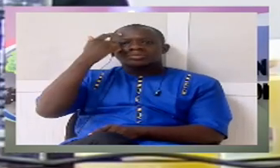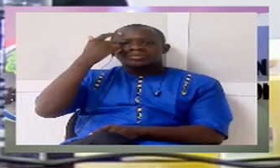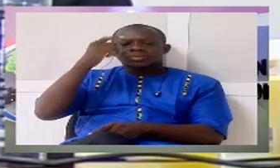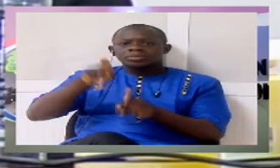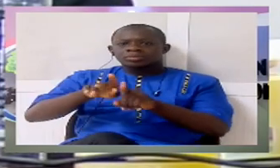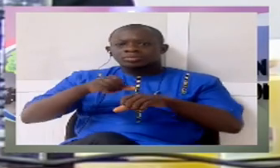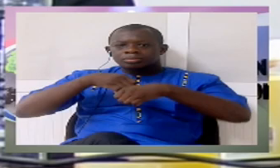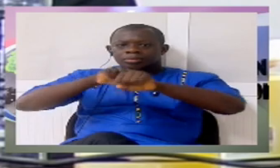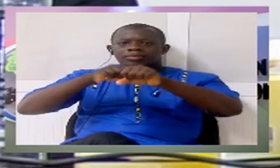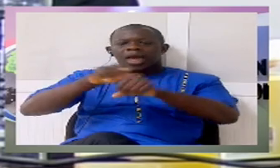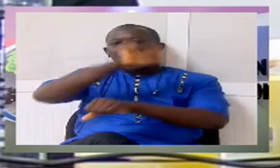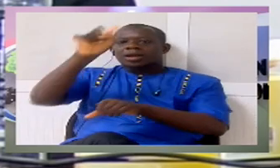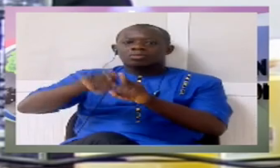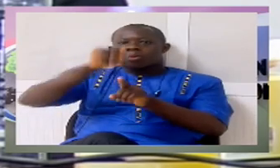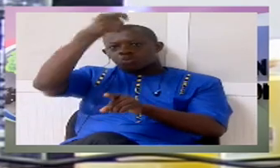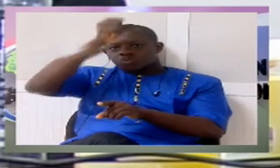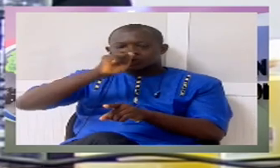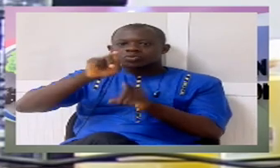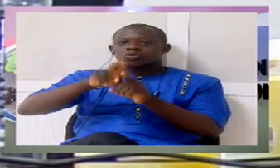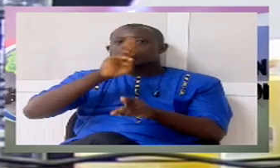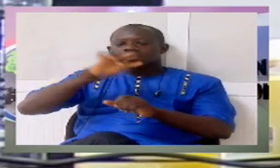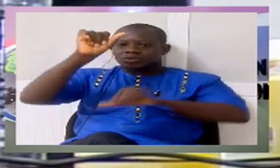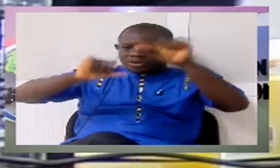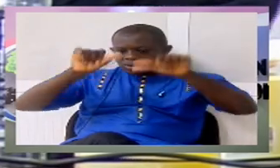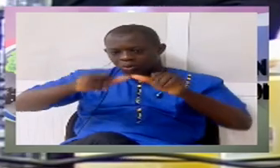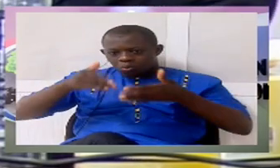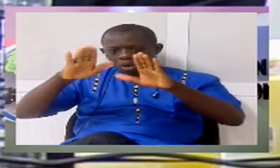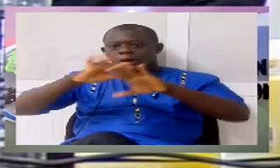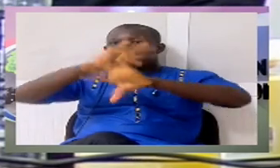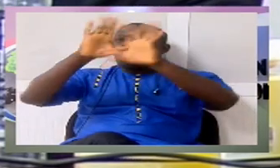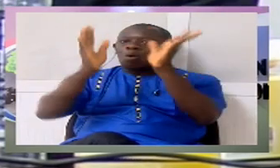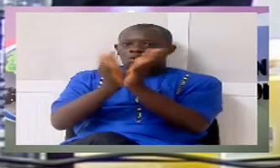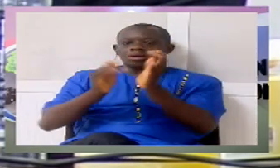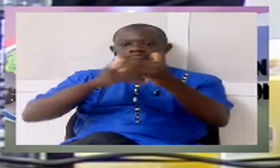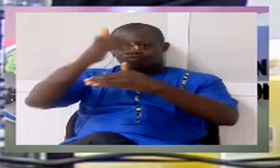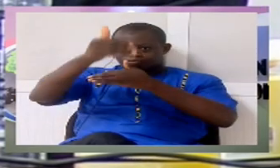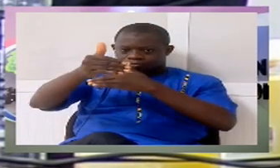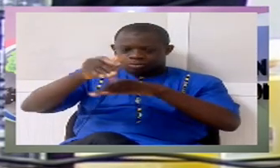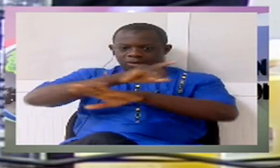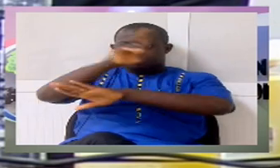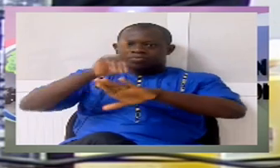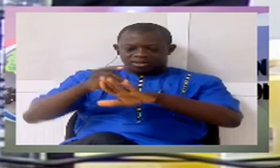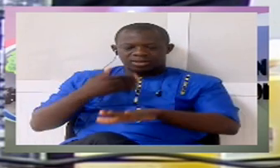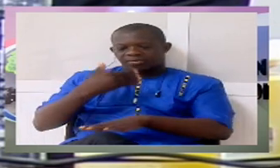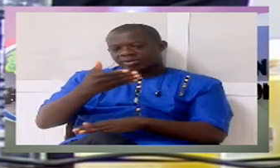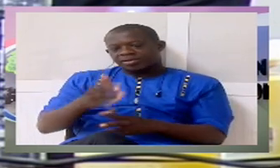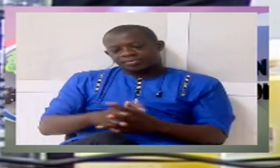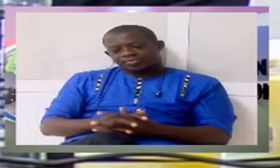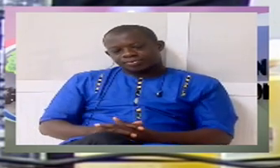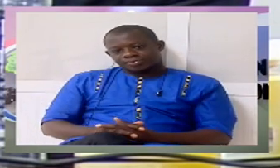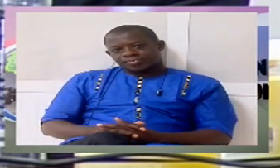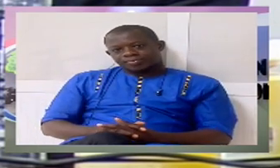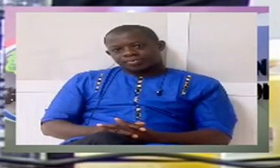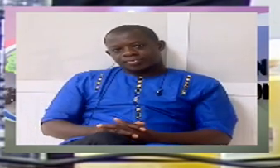sweeper and the military sweeper were all ahead. Legi wax nga ñu ne ñi ngeen de wax outrider ak the